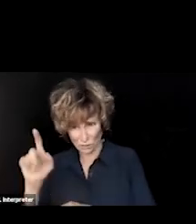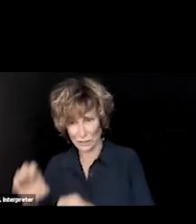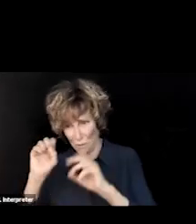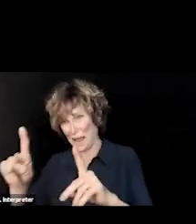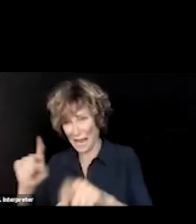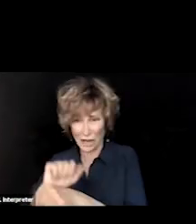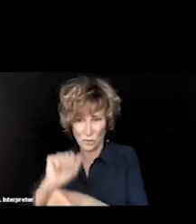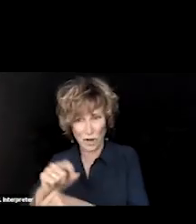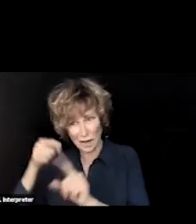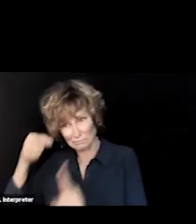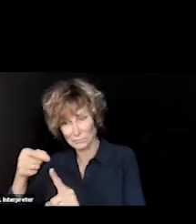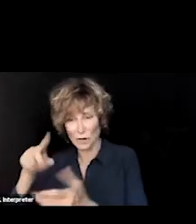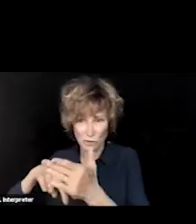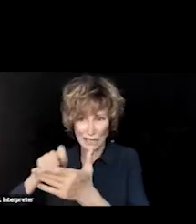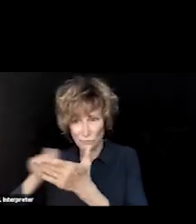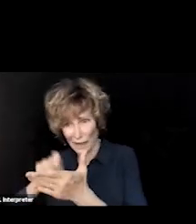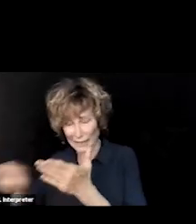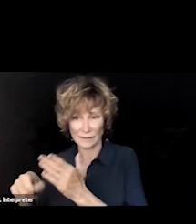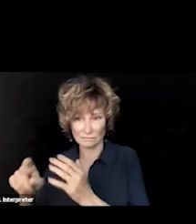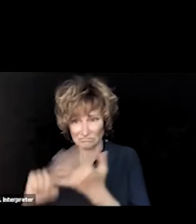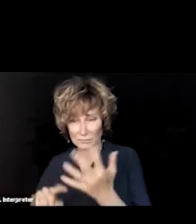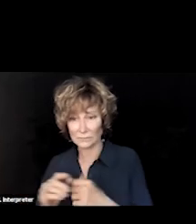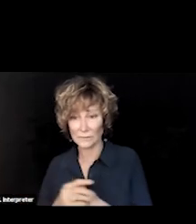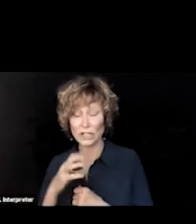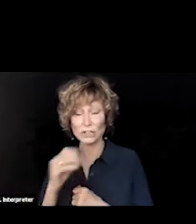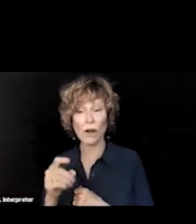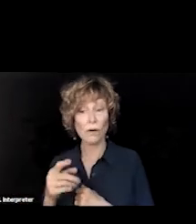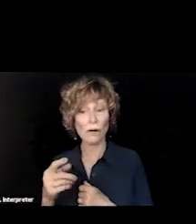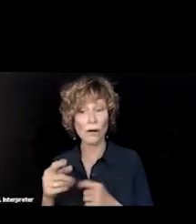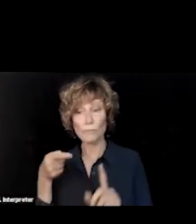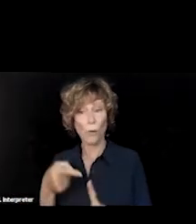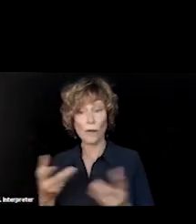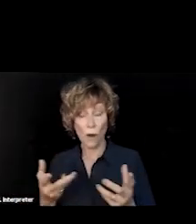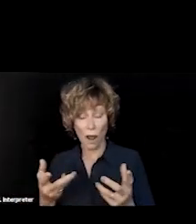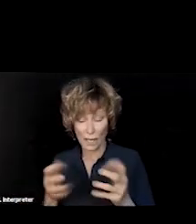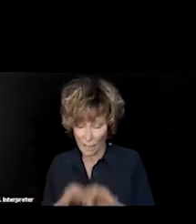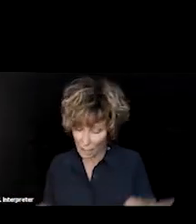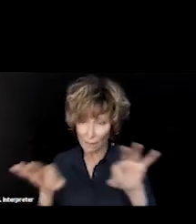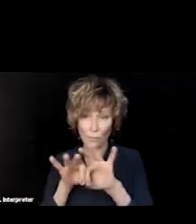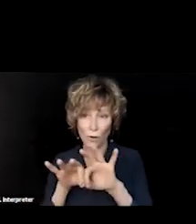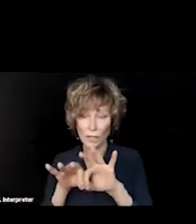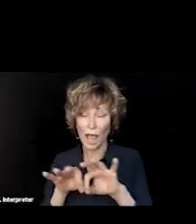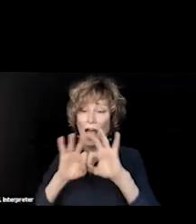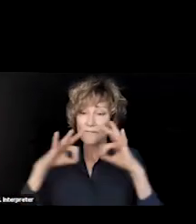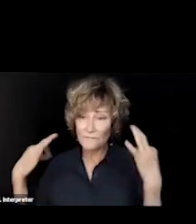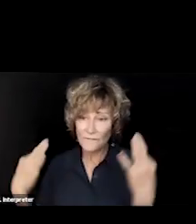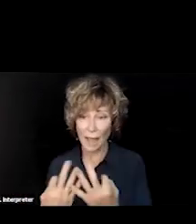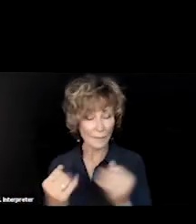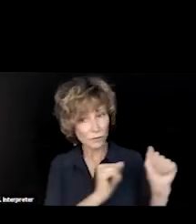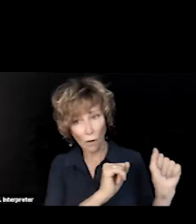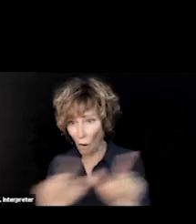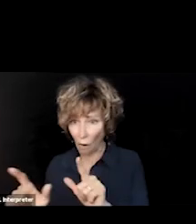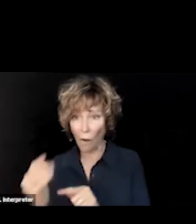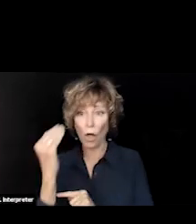working on your academics. In other words, it's critical that we ensure families, all families,